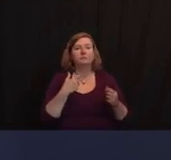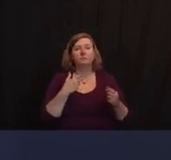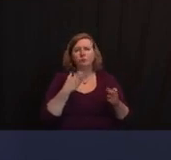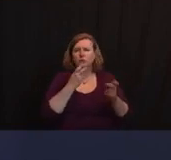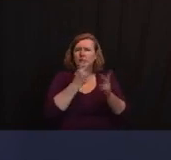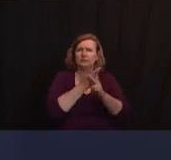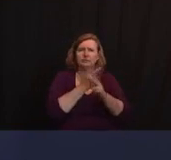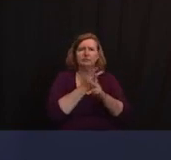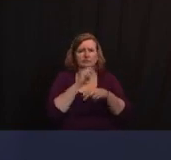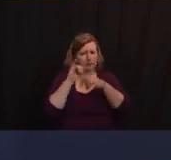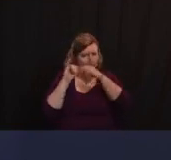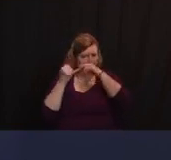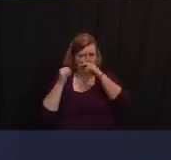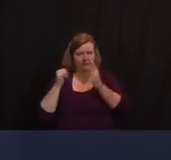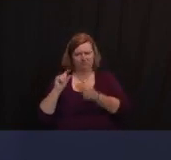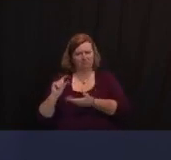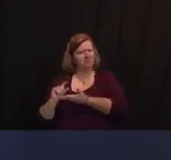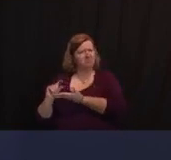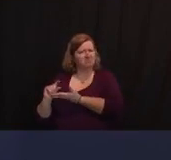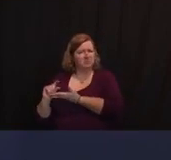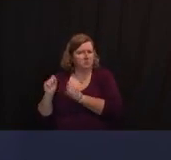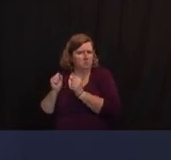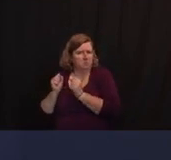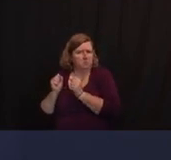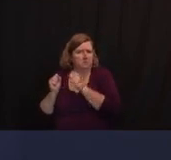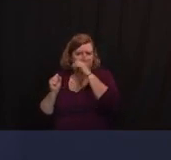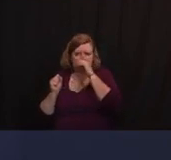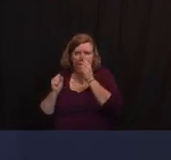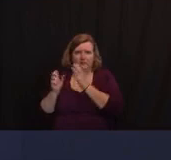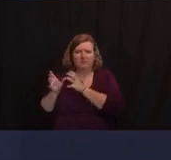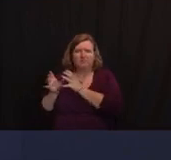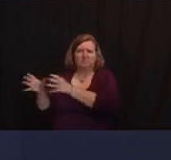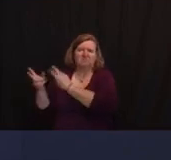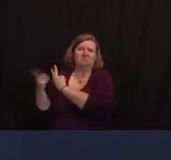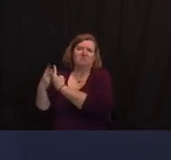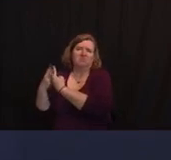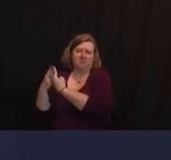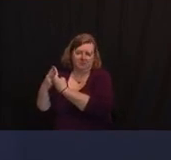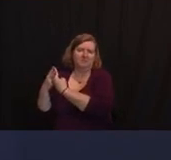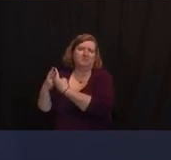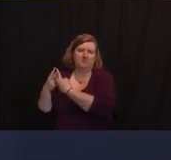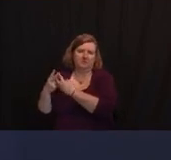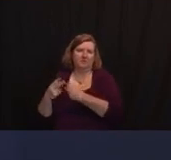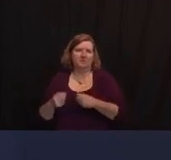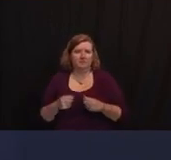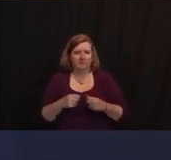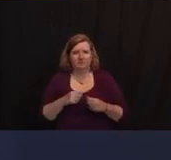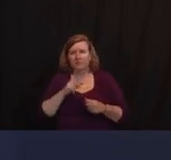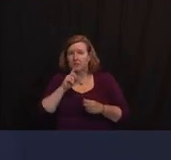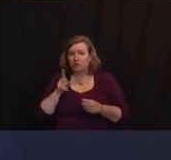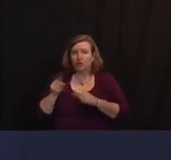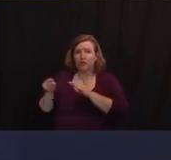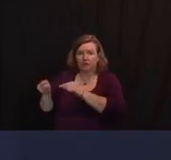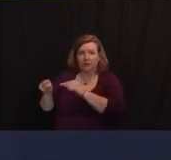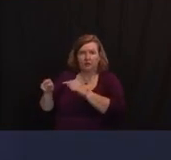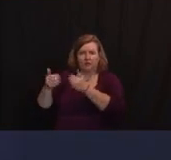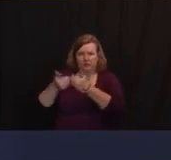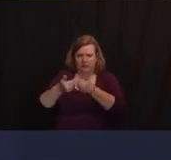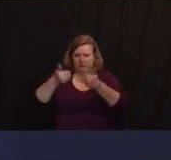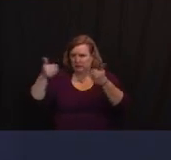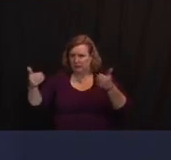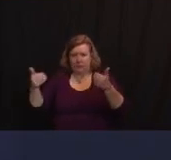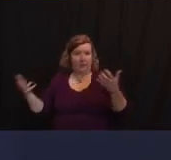in appropriately monitored storage conditions and ensure that they remain segregated at this point in